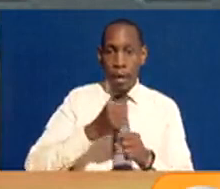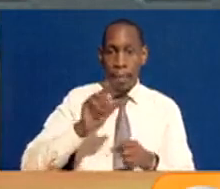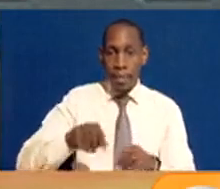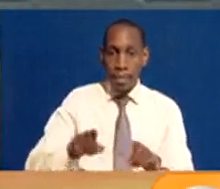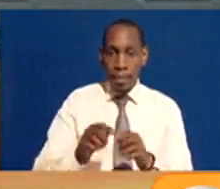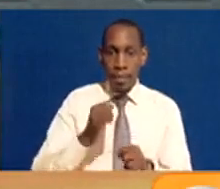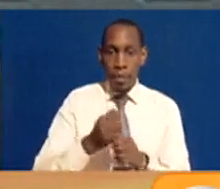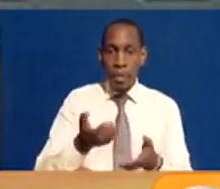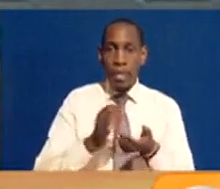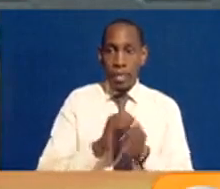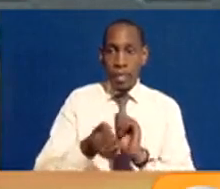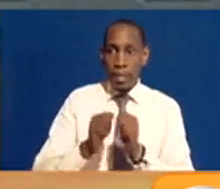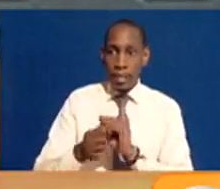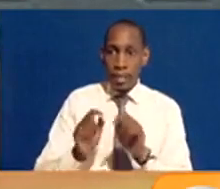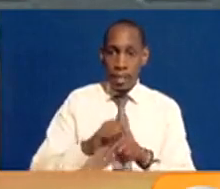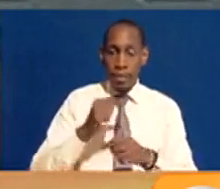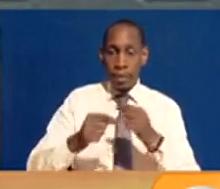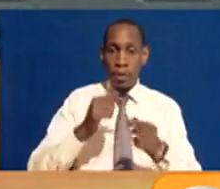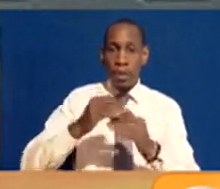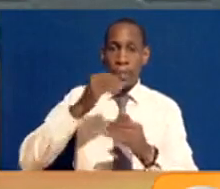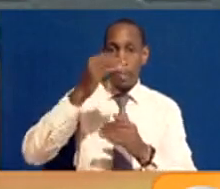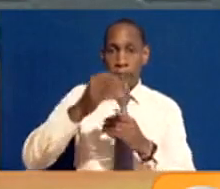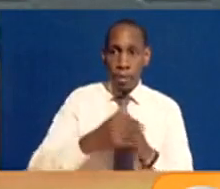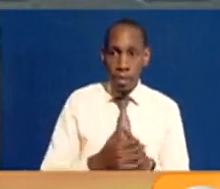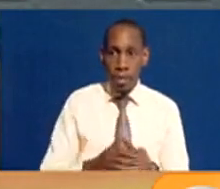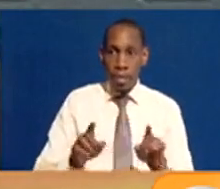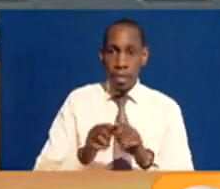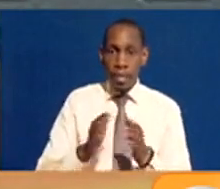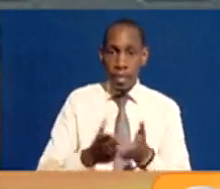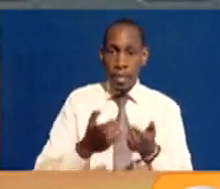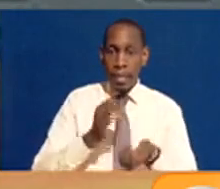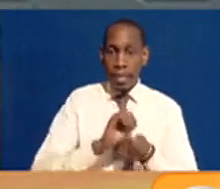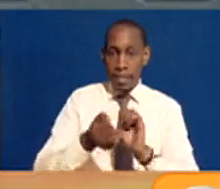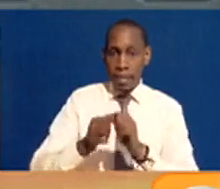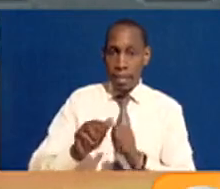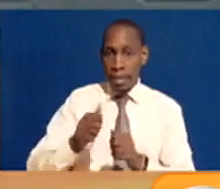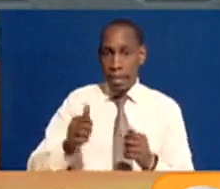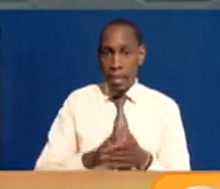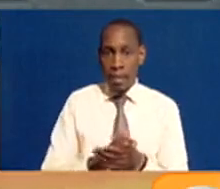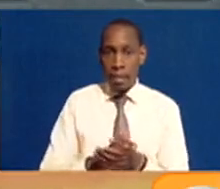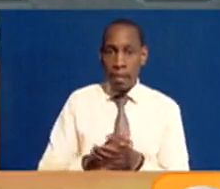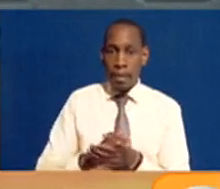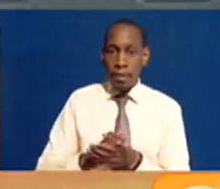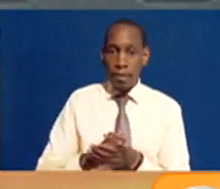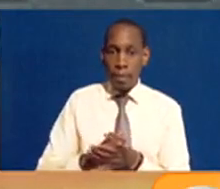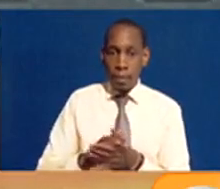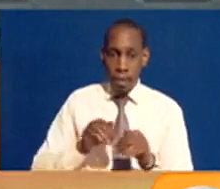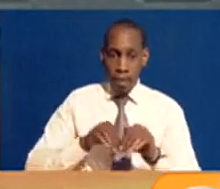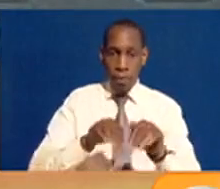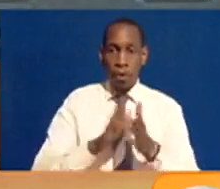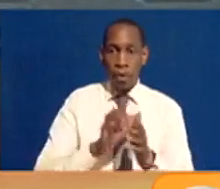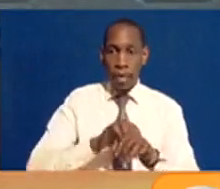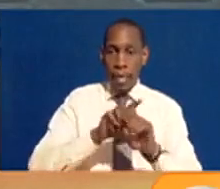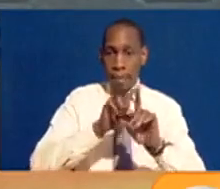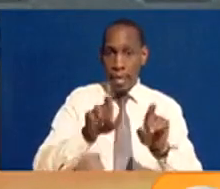then make the necessary changes for them as they go forward, and the necessary changes for those who will come after them. If the